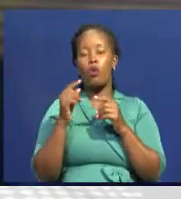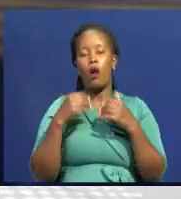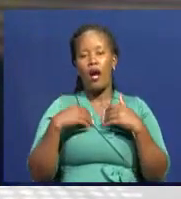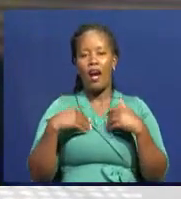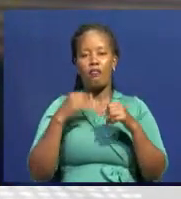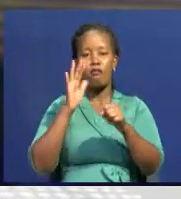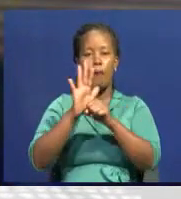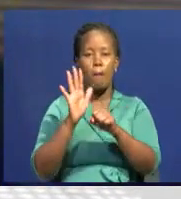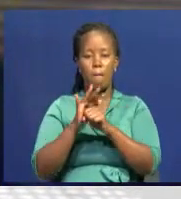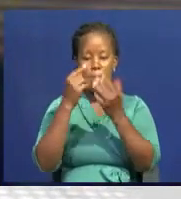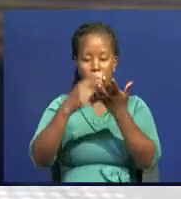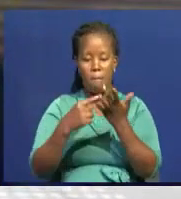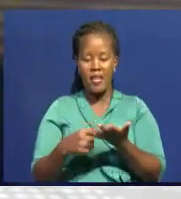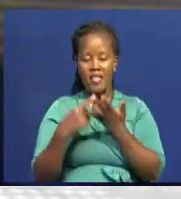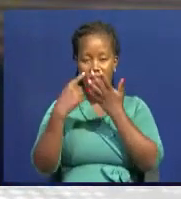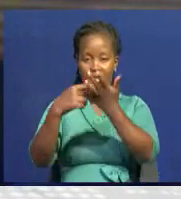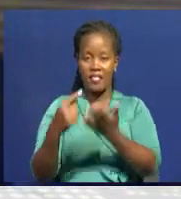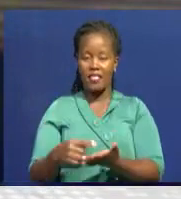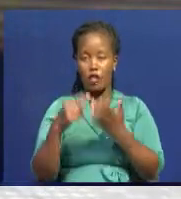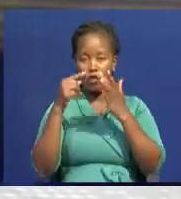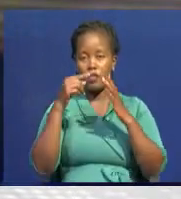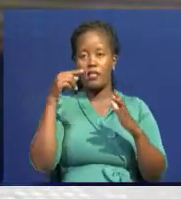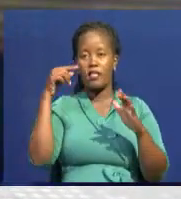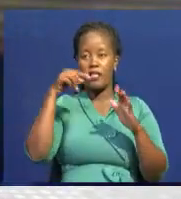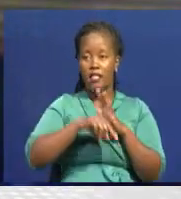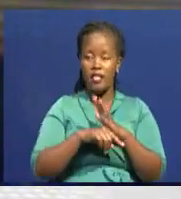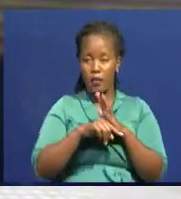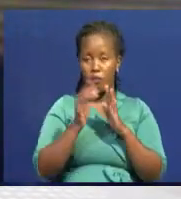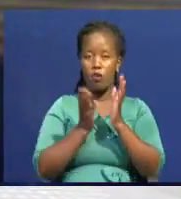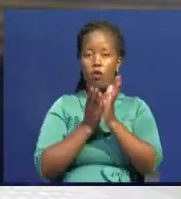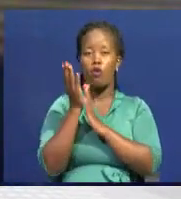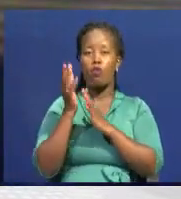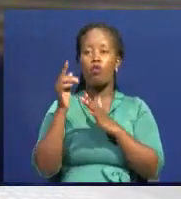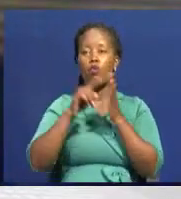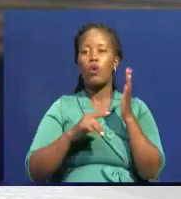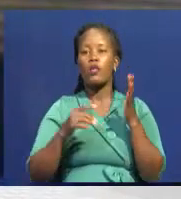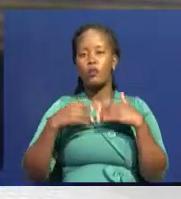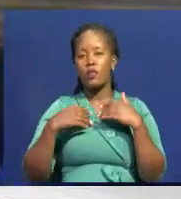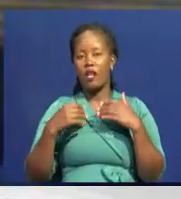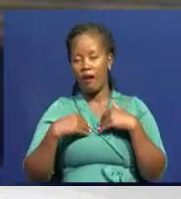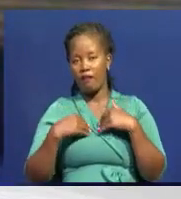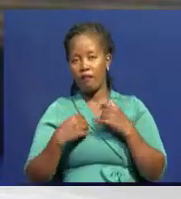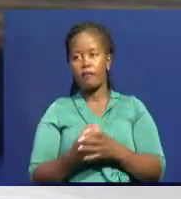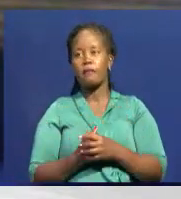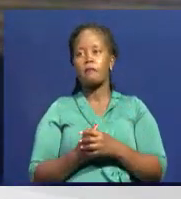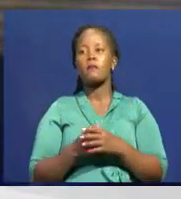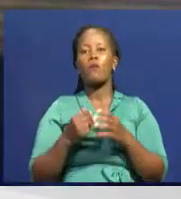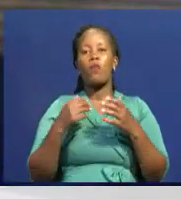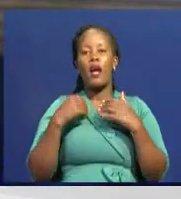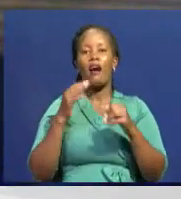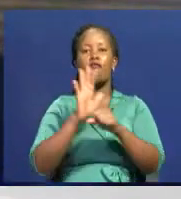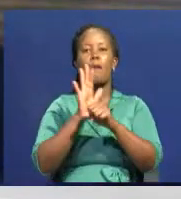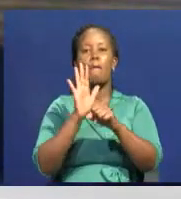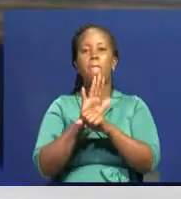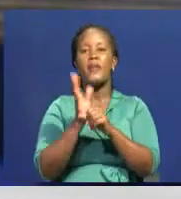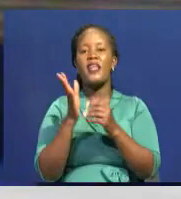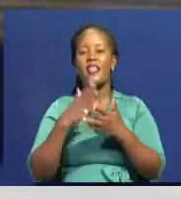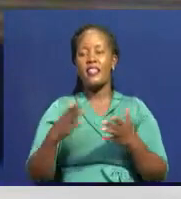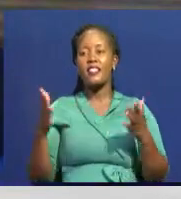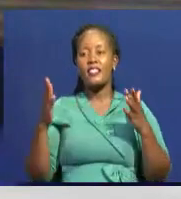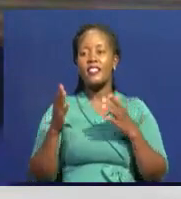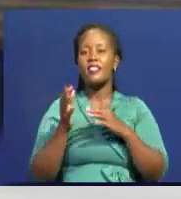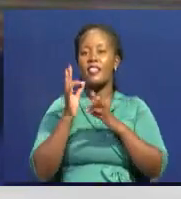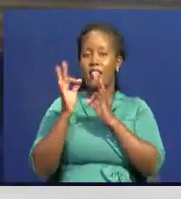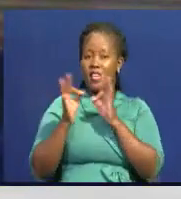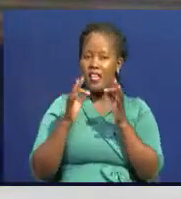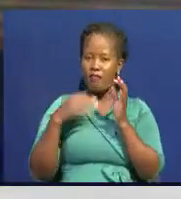being discussed fairly extensively in the course that Simplicia spoke about. These are some of the things that if there was